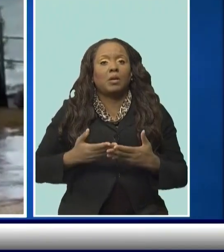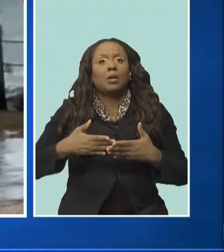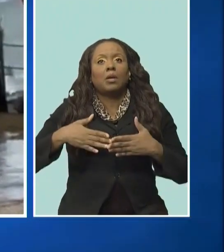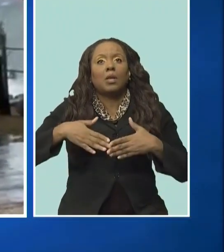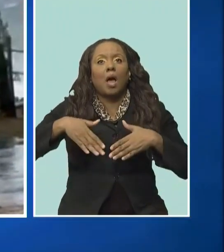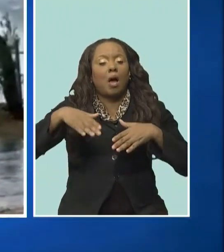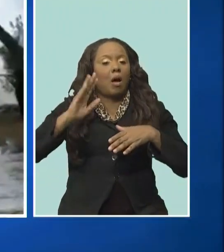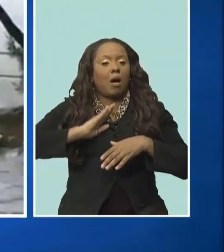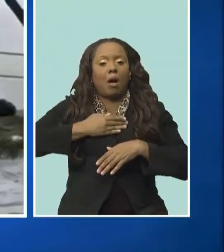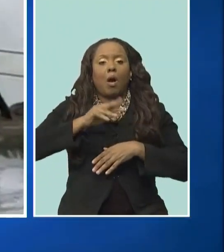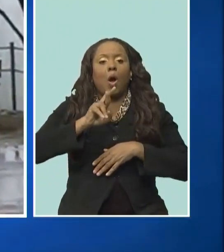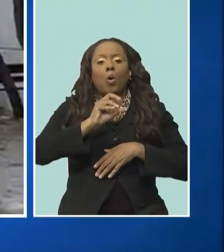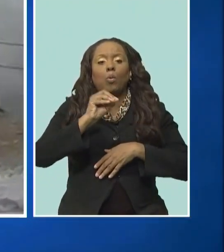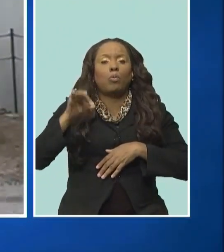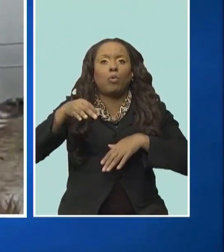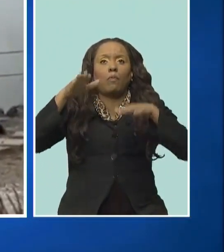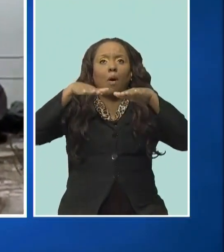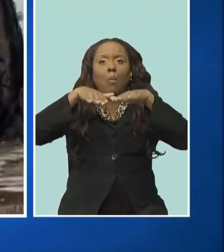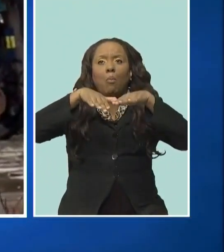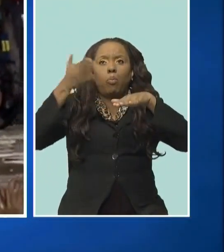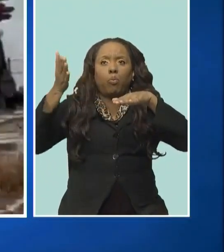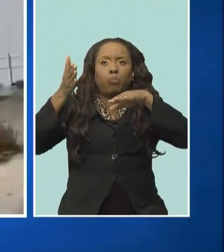off, torch horn blown off.